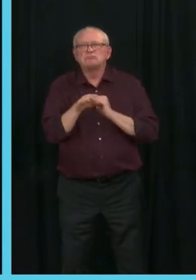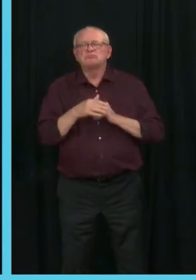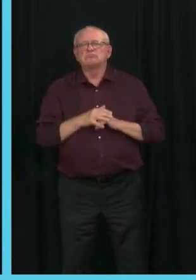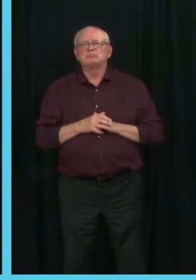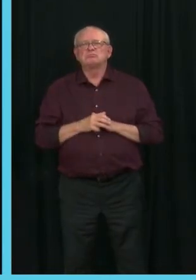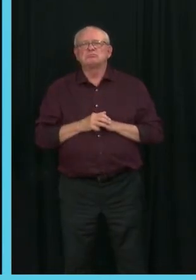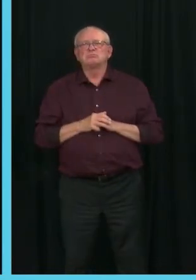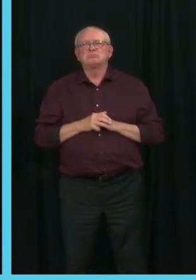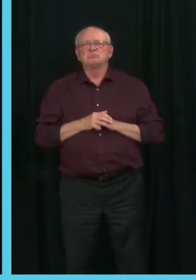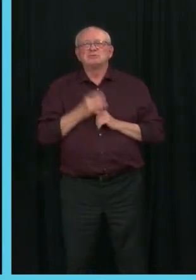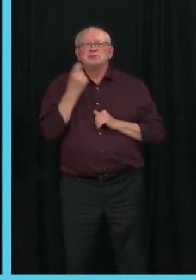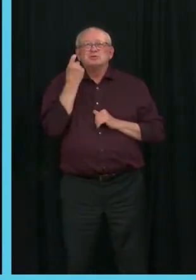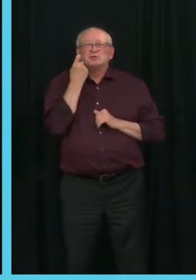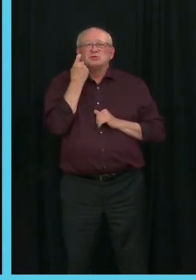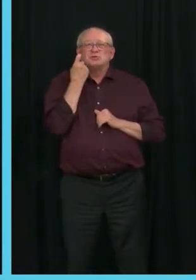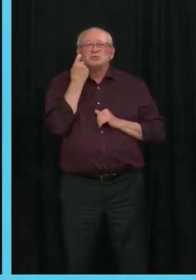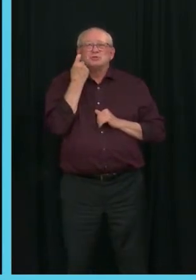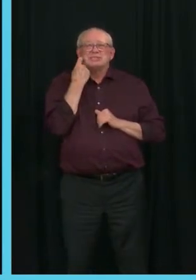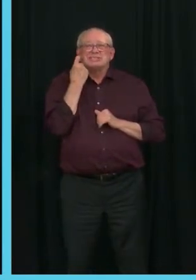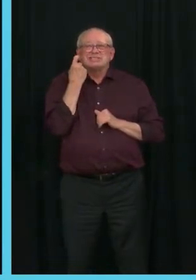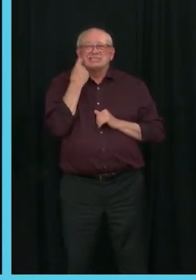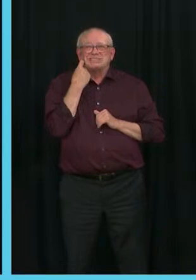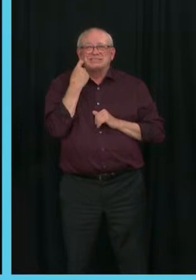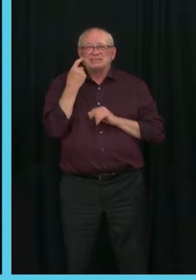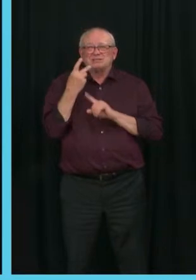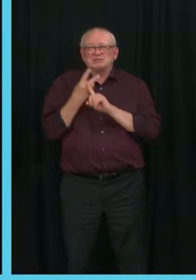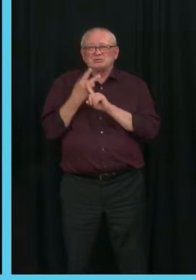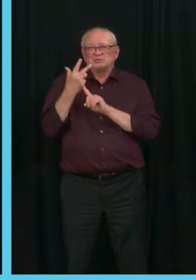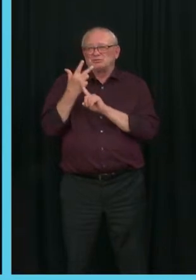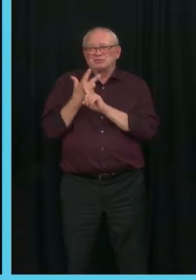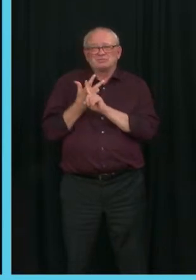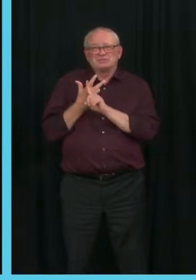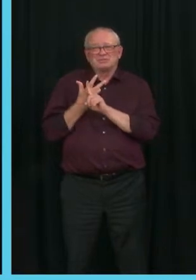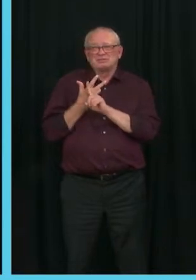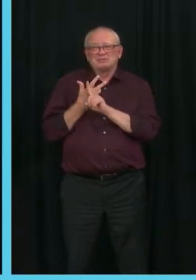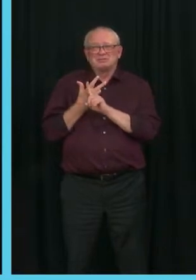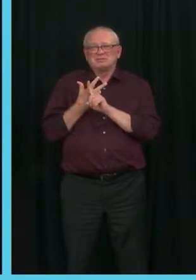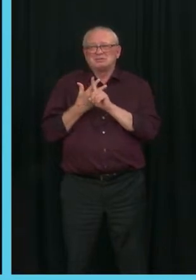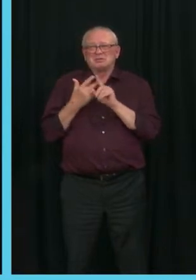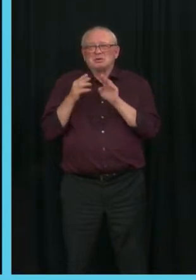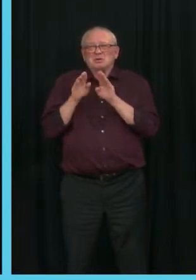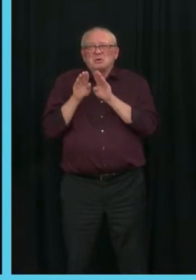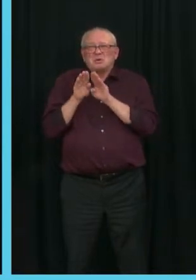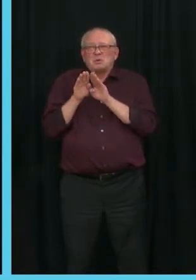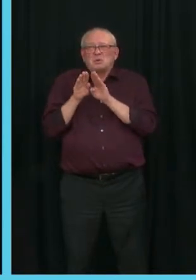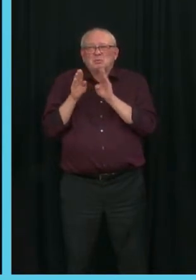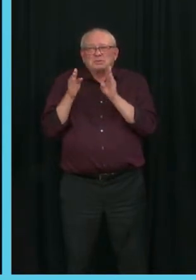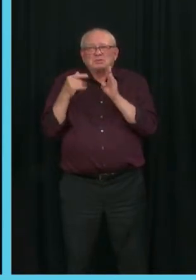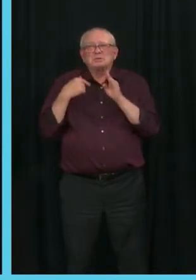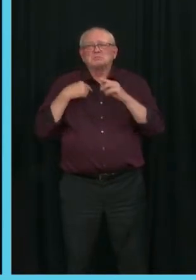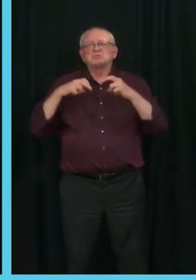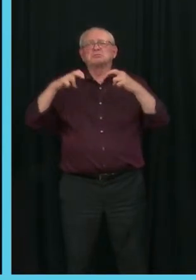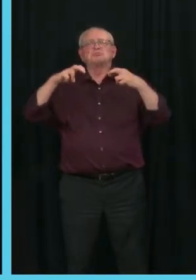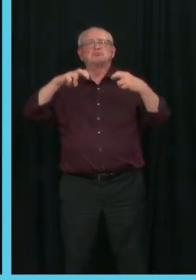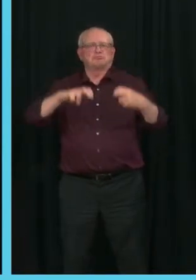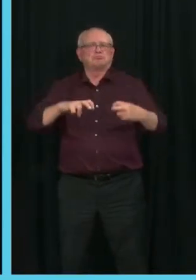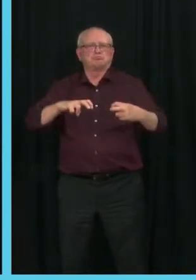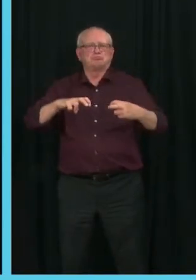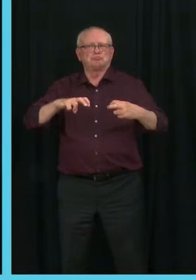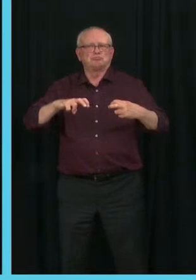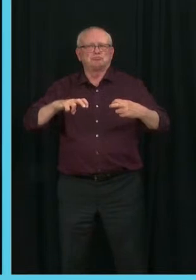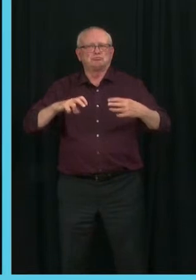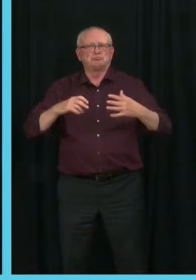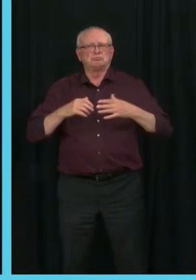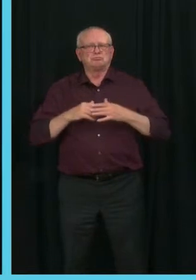months, I've dined out a few times when it was permissible for restaurants to operate with one of my 2